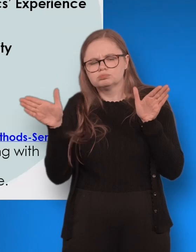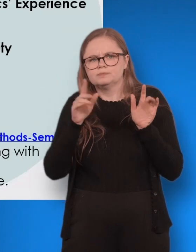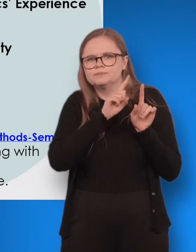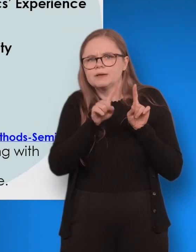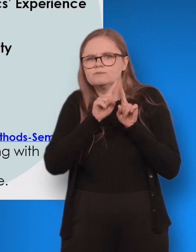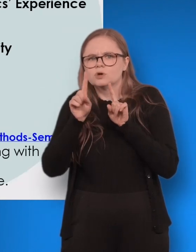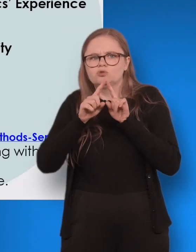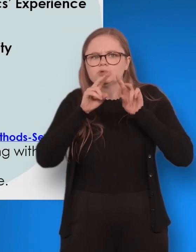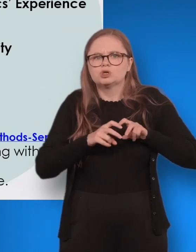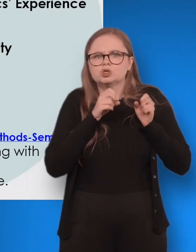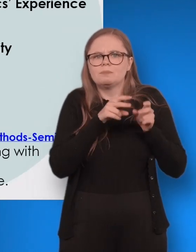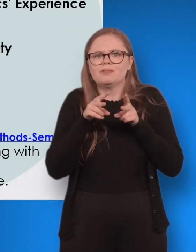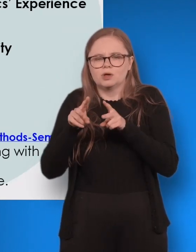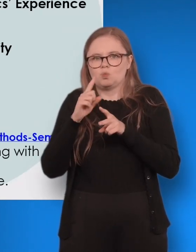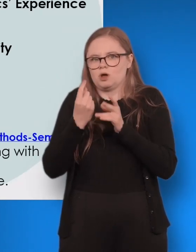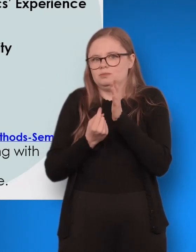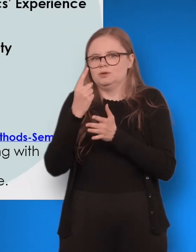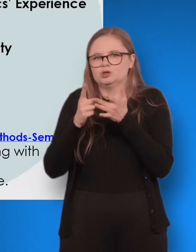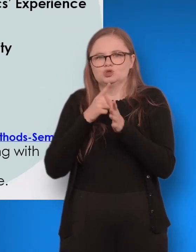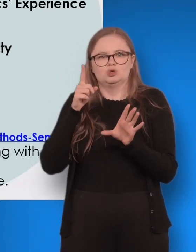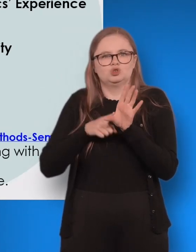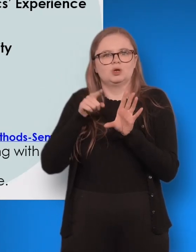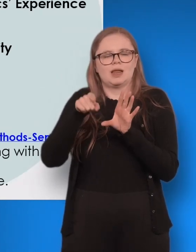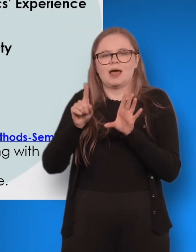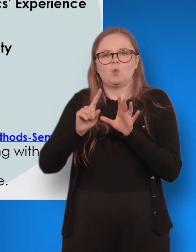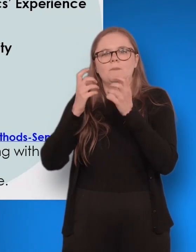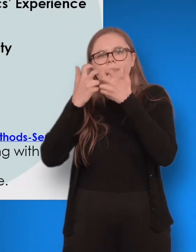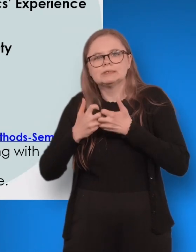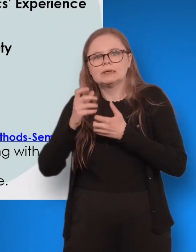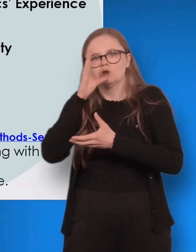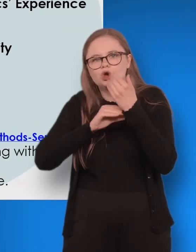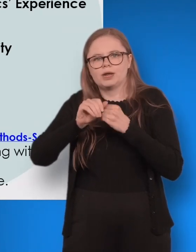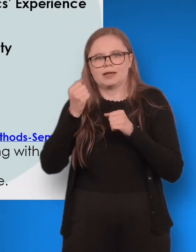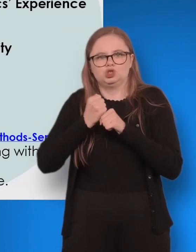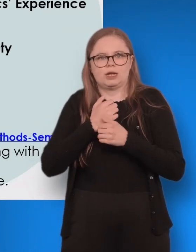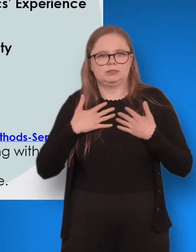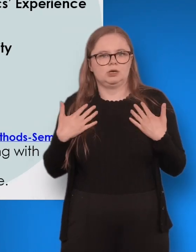methods. We've got one coming up in July on machine learning and gender,